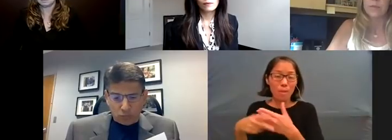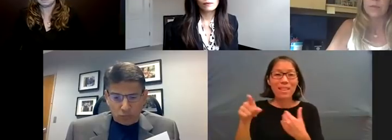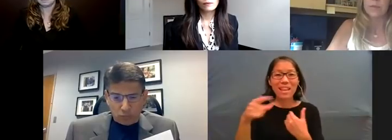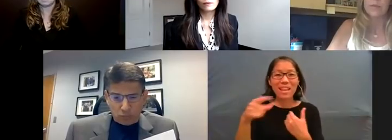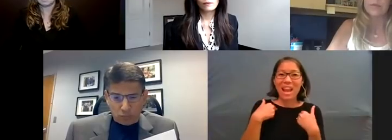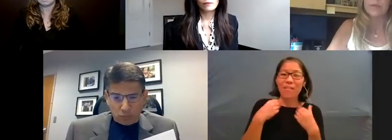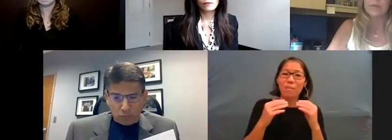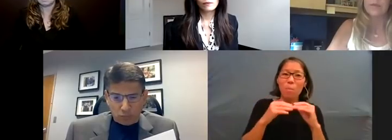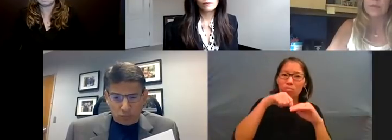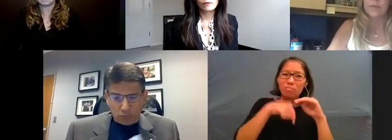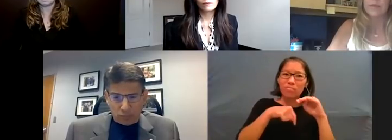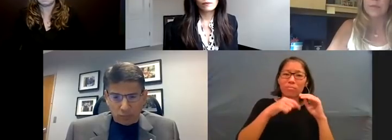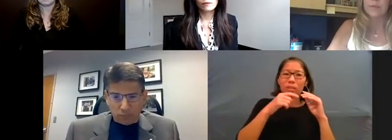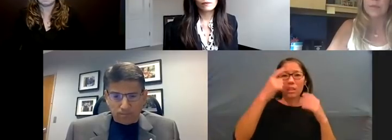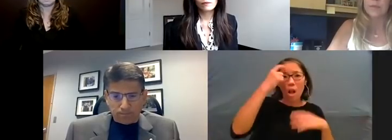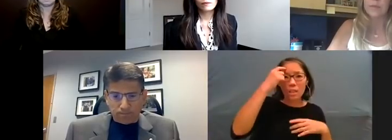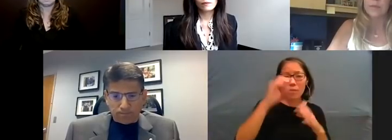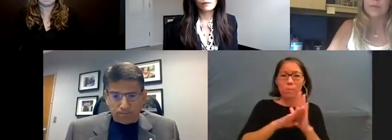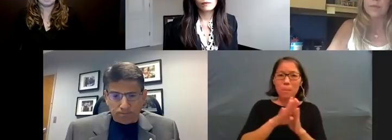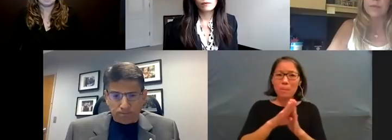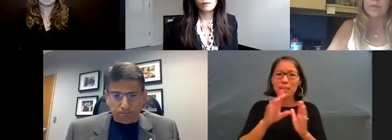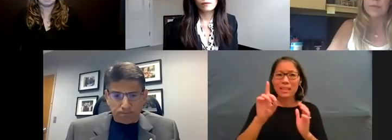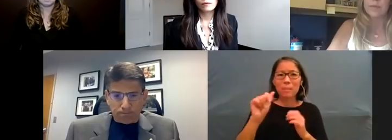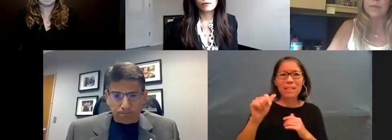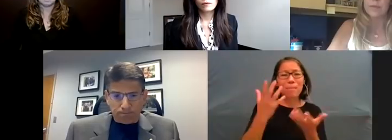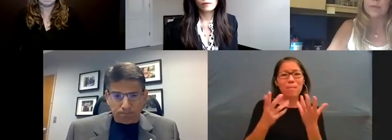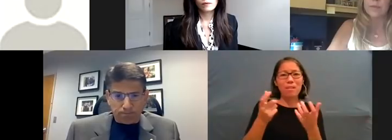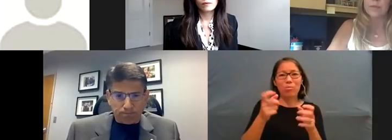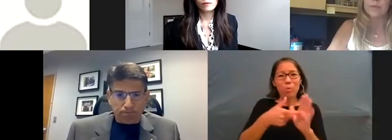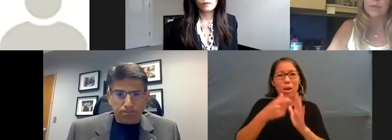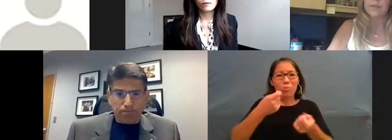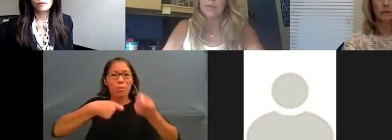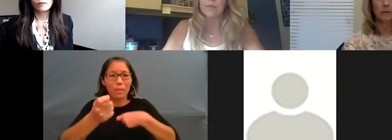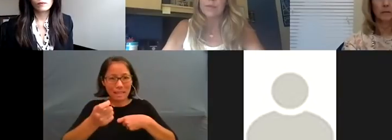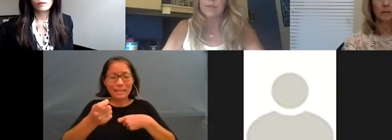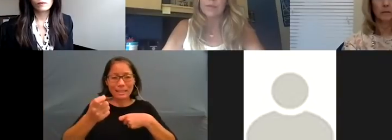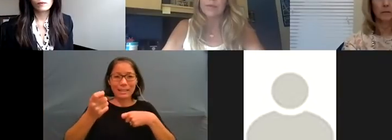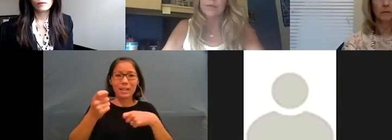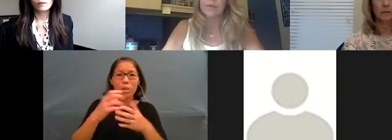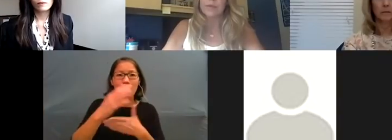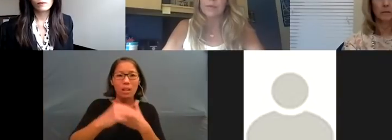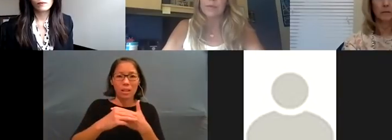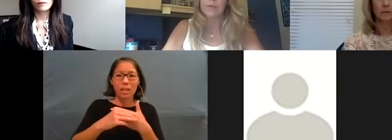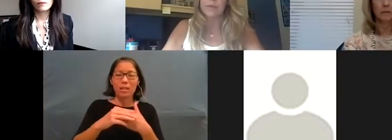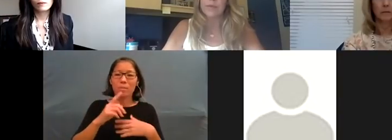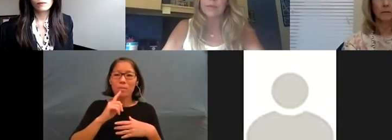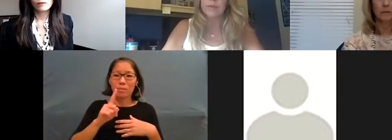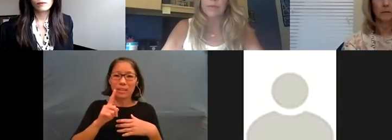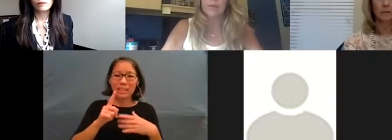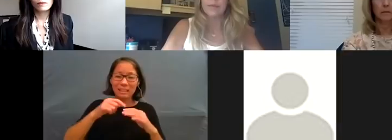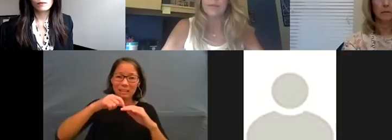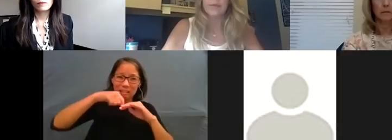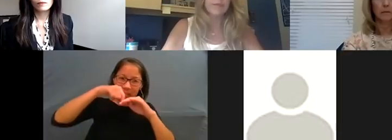developmental disabilities that may require us to replace the curriculum, really drill down to the essence of our Texas essential knowledge and